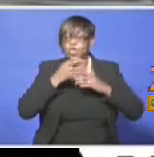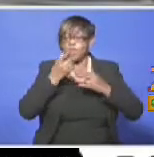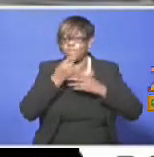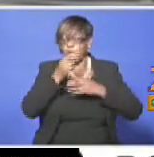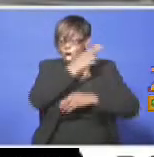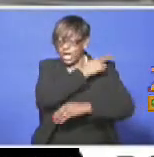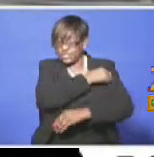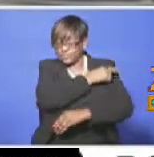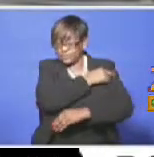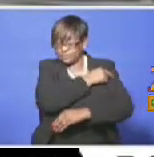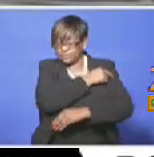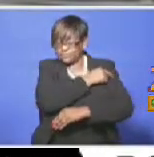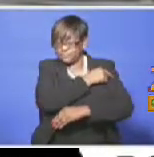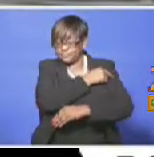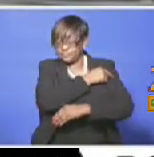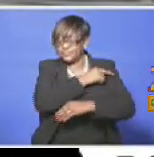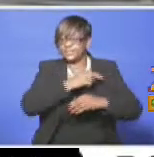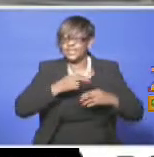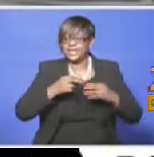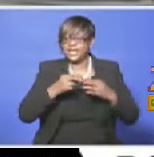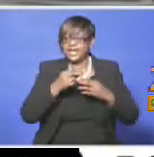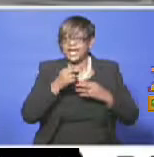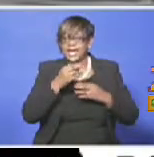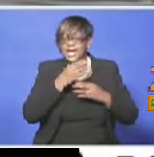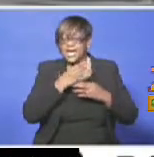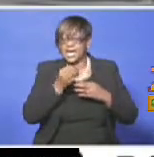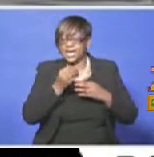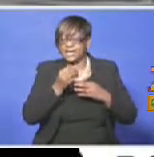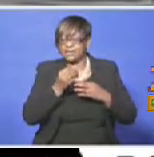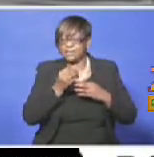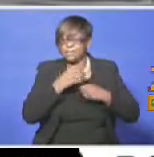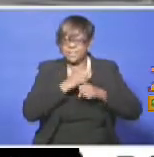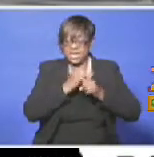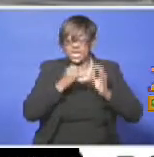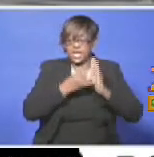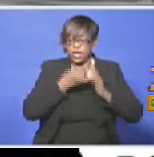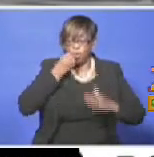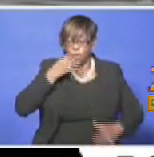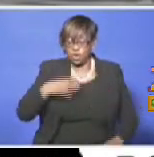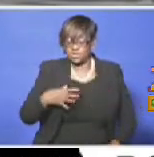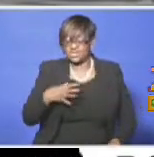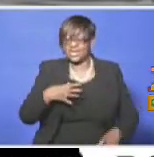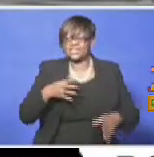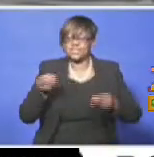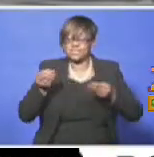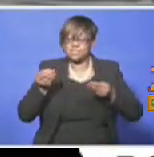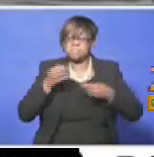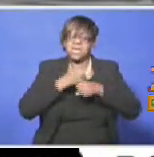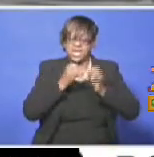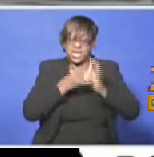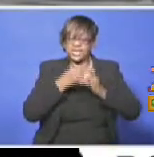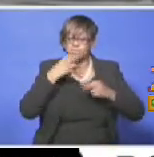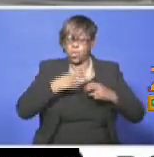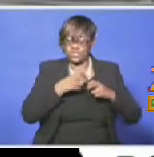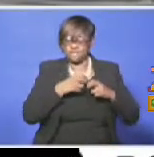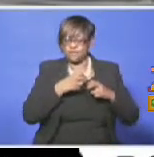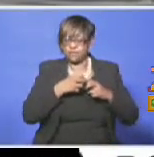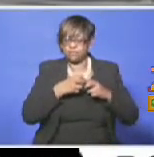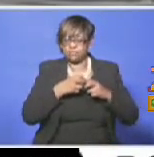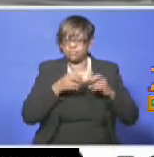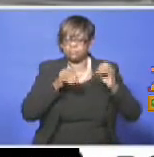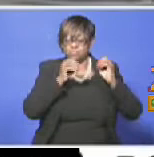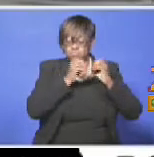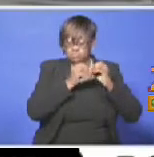and making it even worse and placing us in an even more difficult